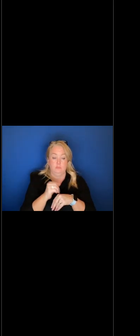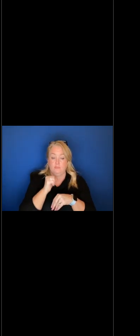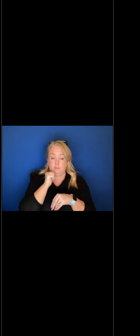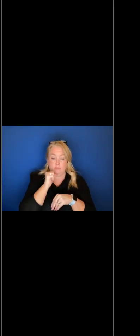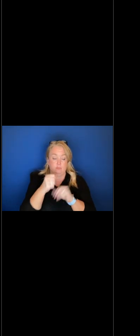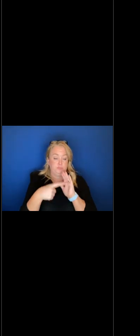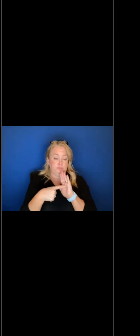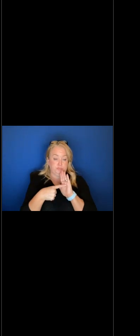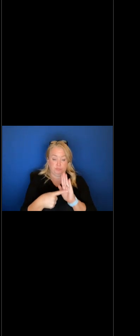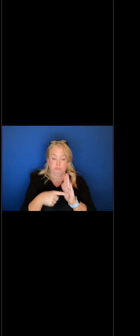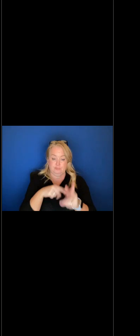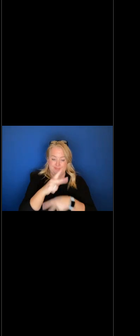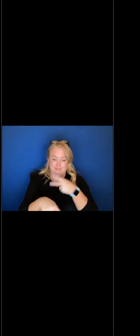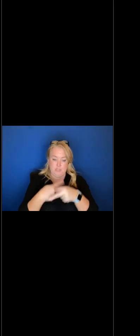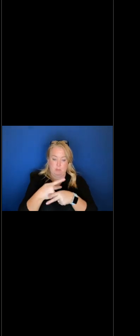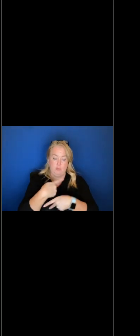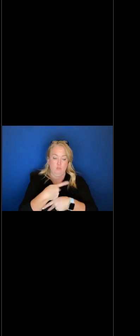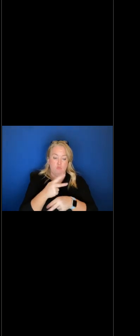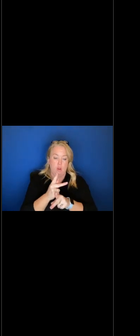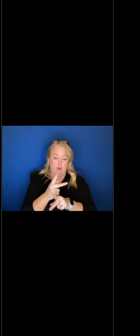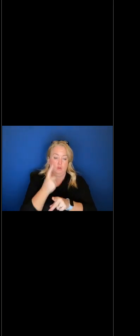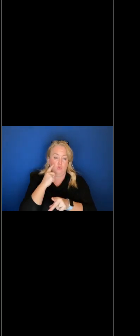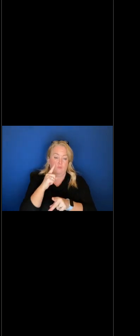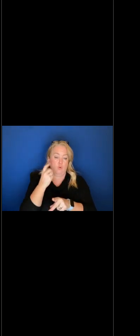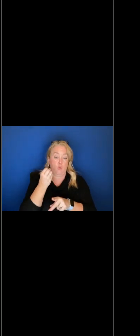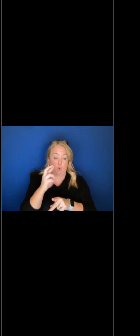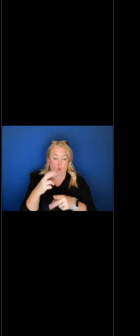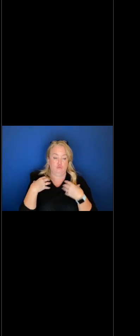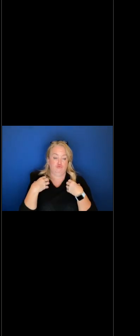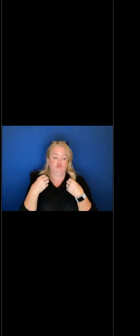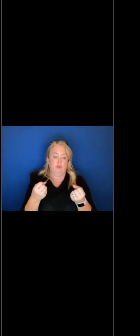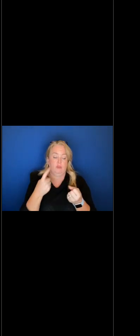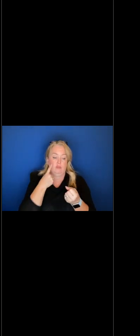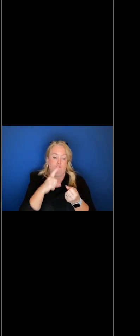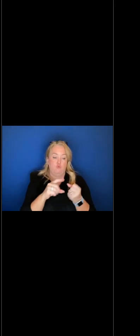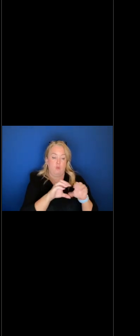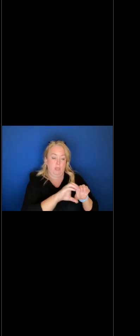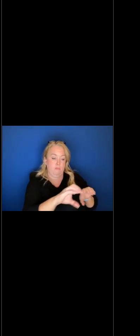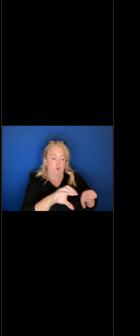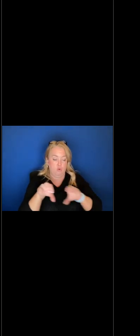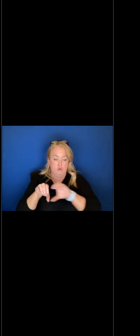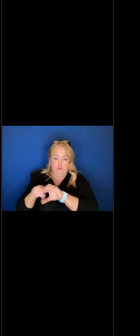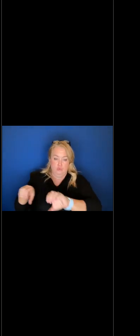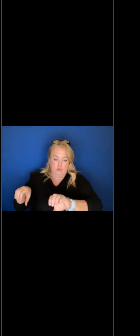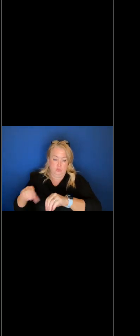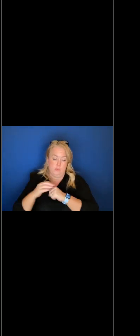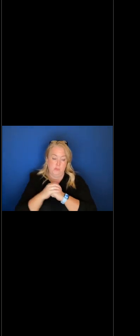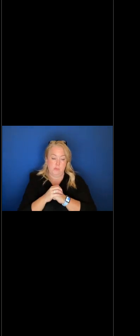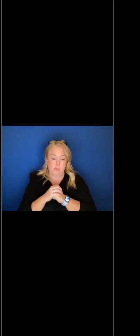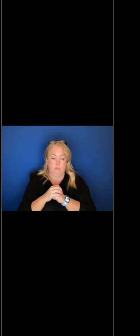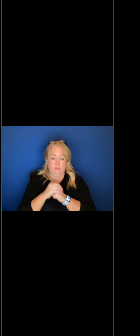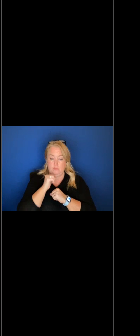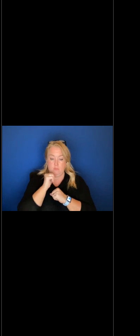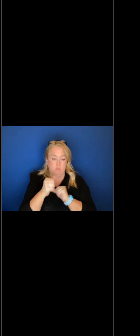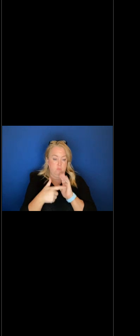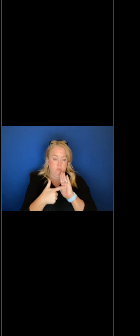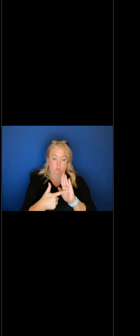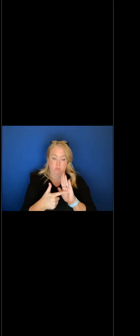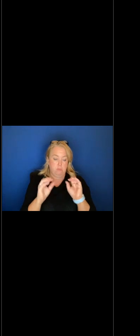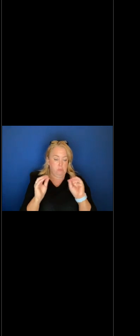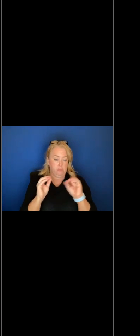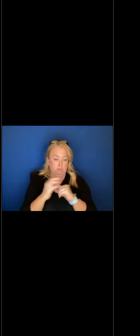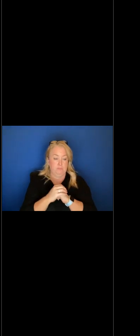The guidelines do not prescribe the type of product or structural strength for